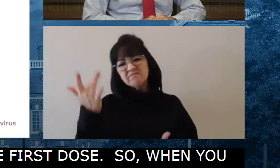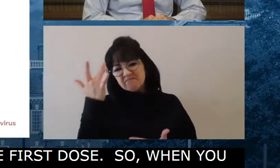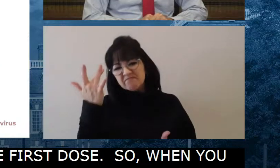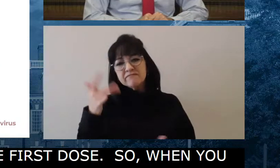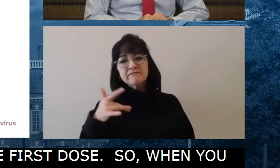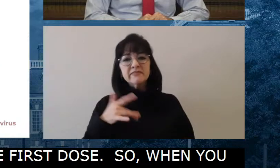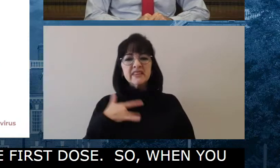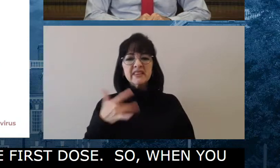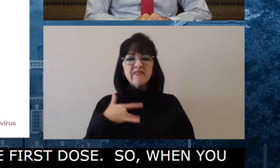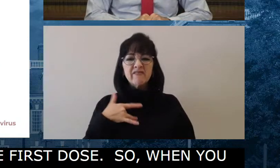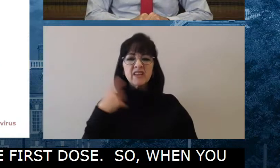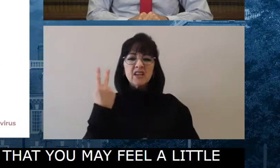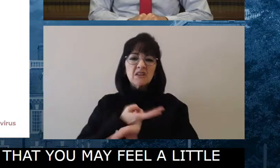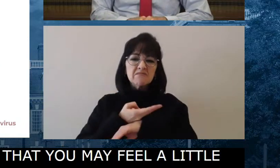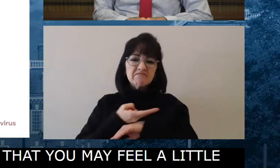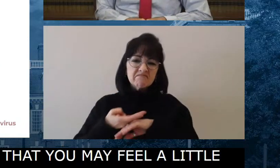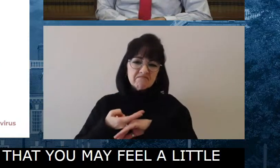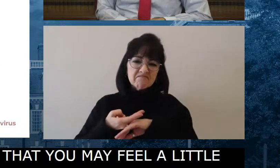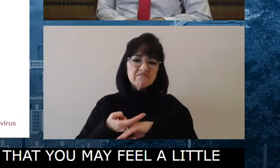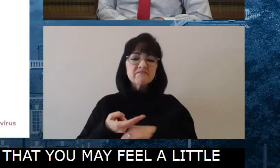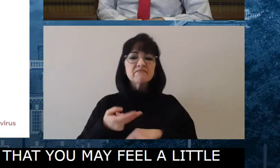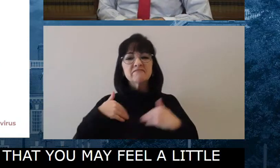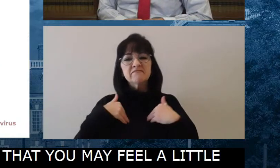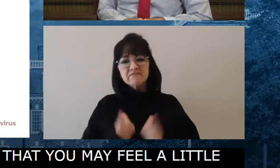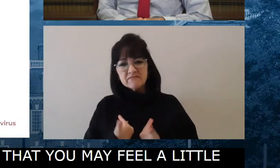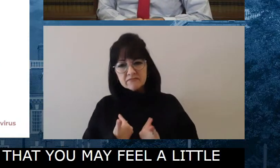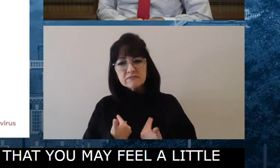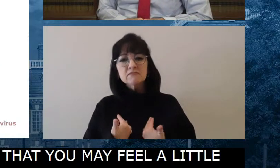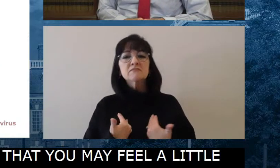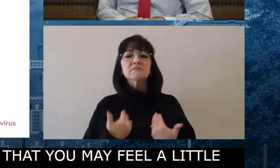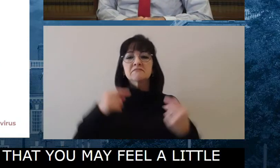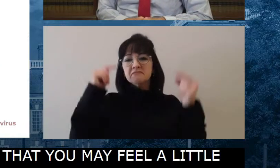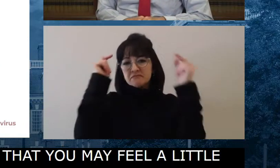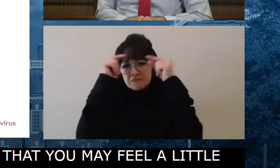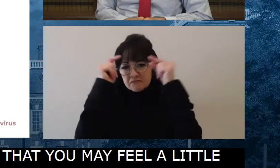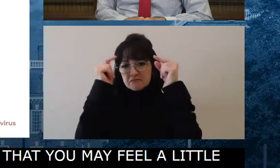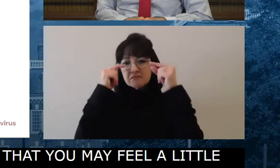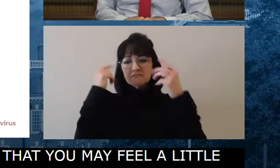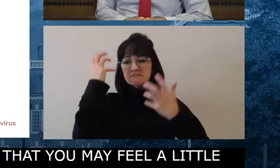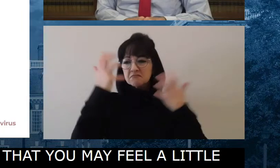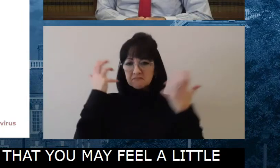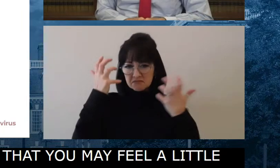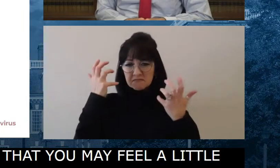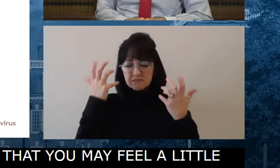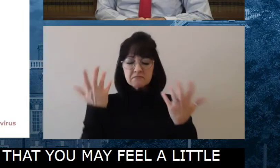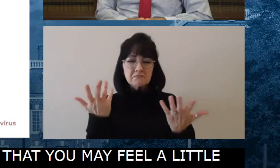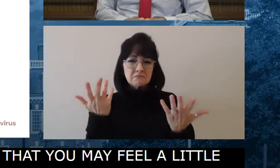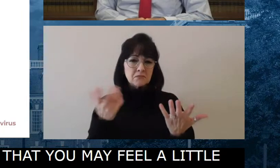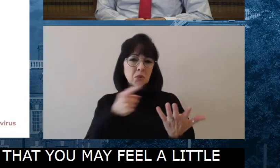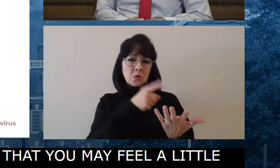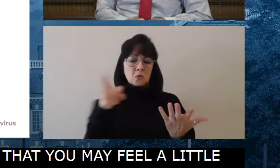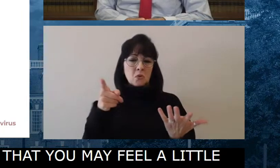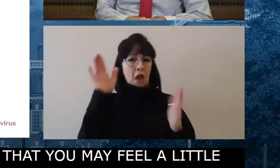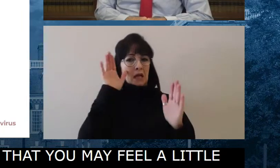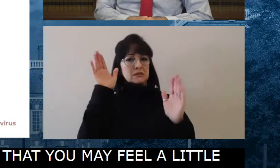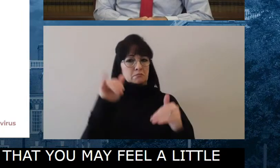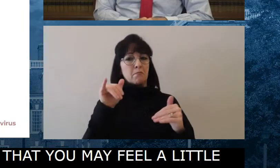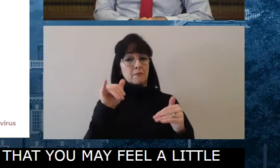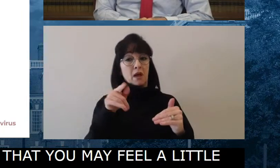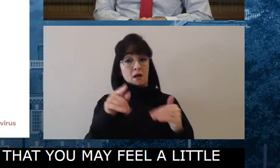again for your team working on community outreach, for engaging with legislative leaders,